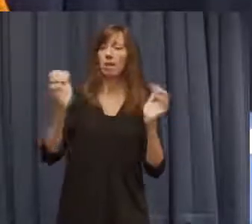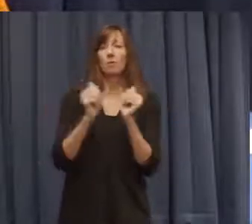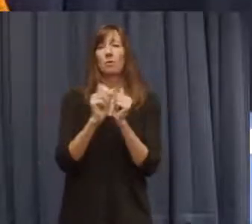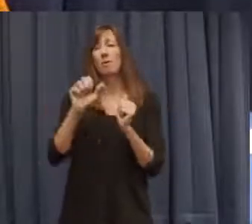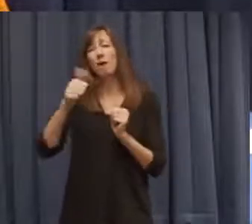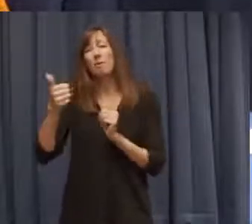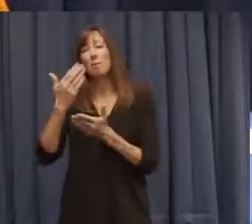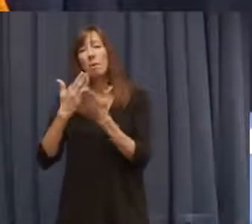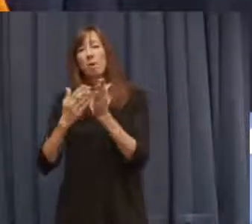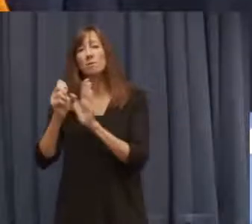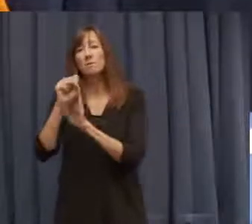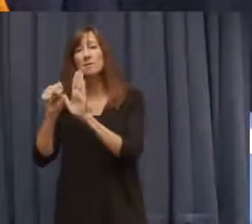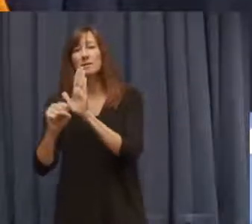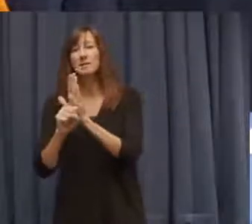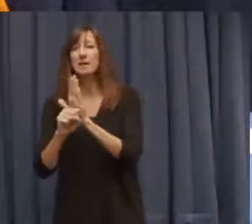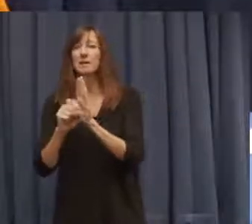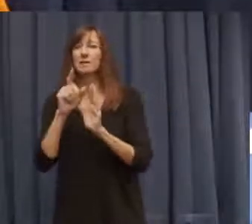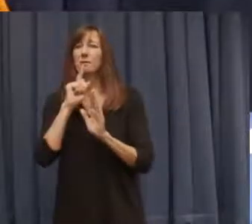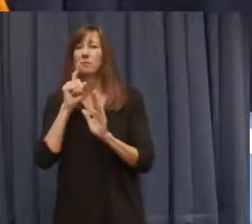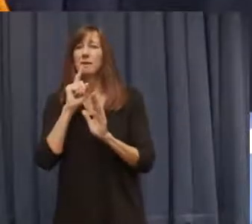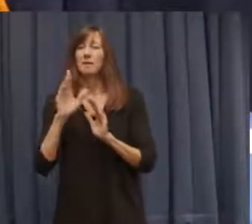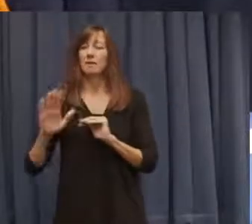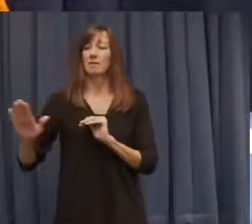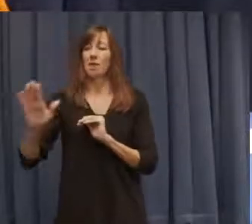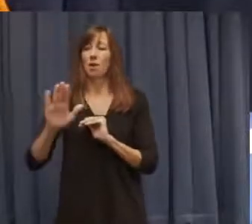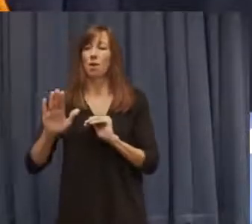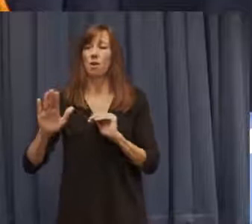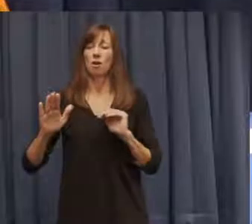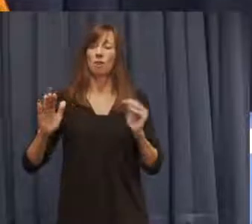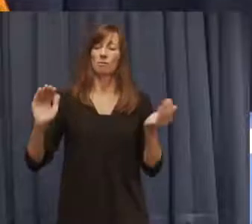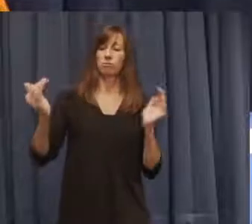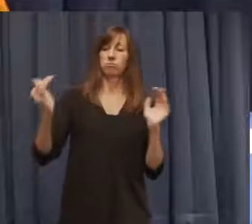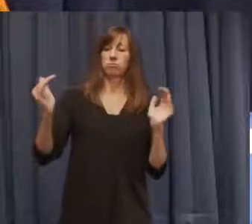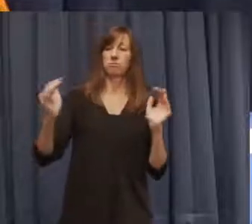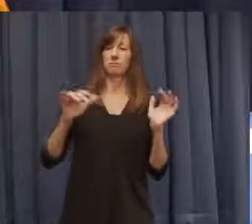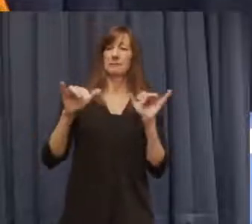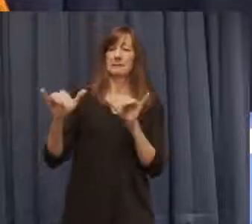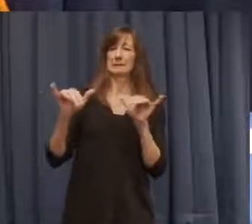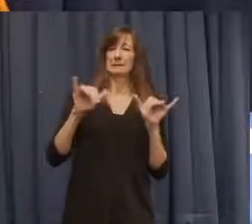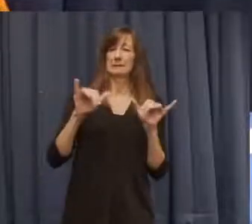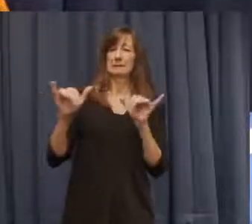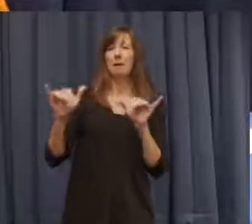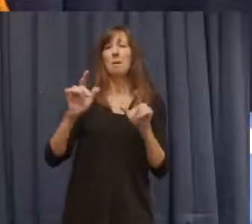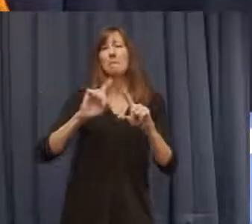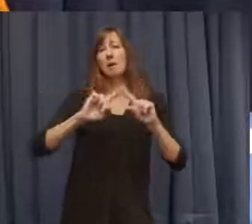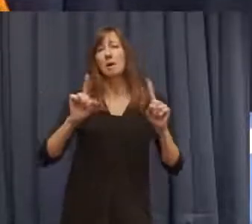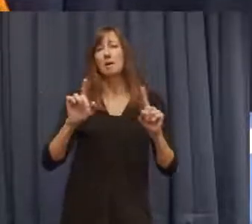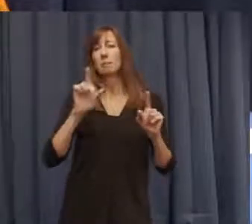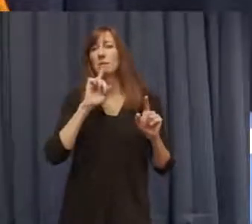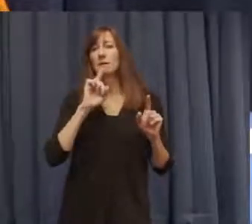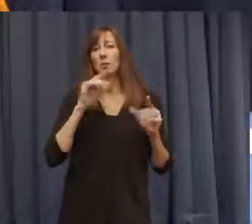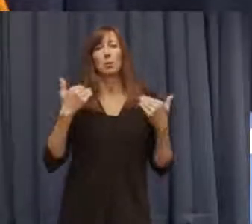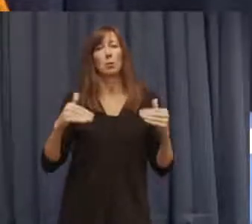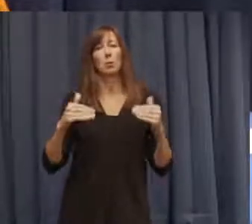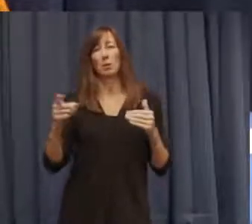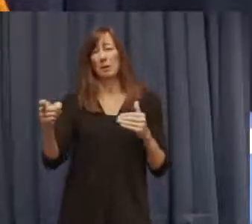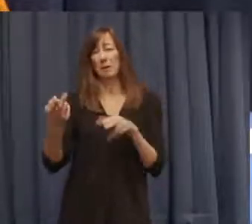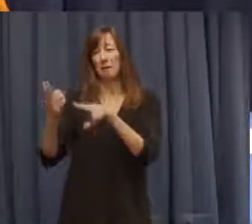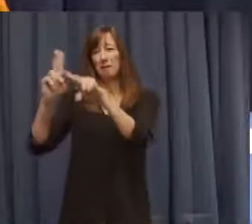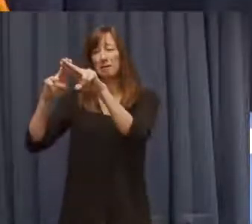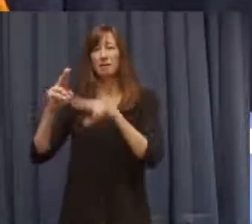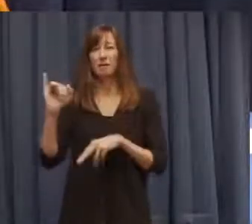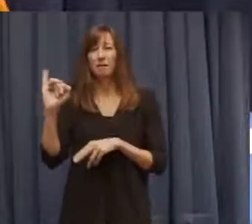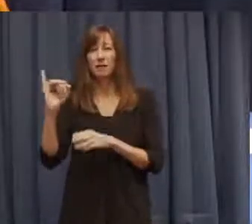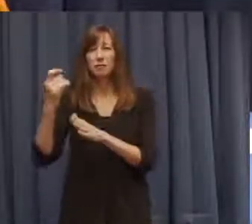transit patterns and even family connections. That makes it even more serious that